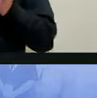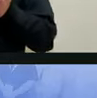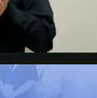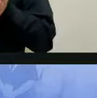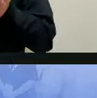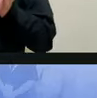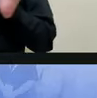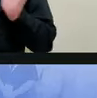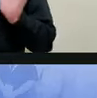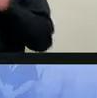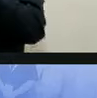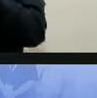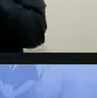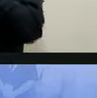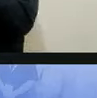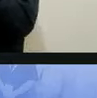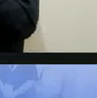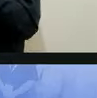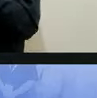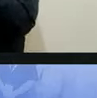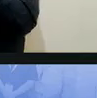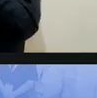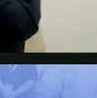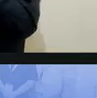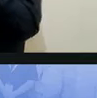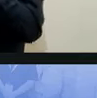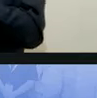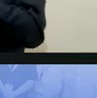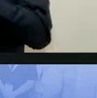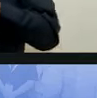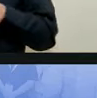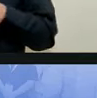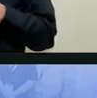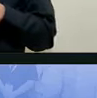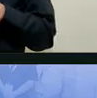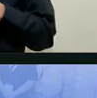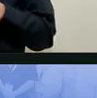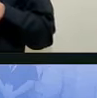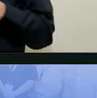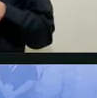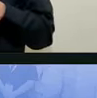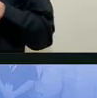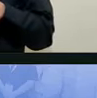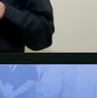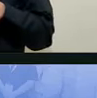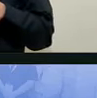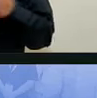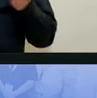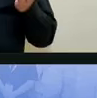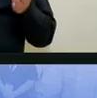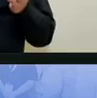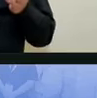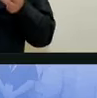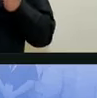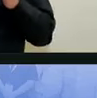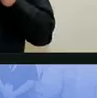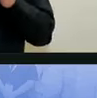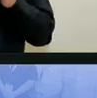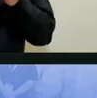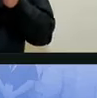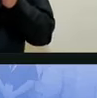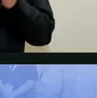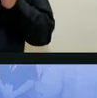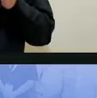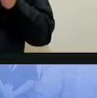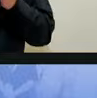what we actually really do in terms of our work here. And then I think I'll just start over with